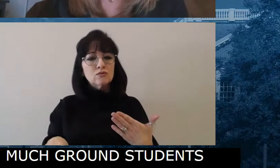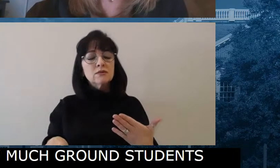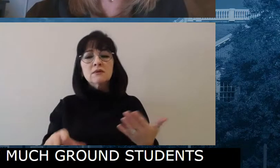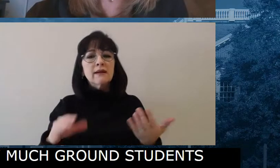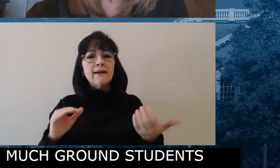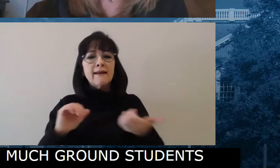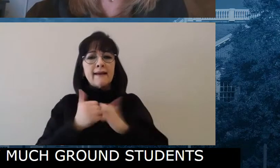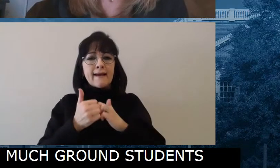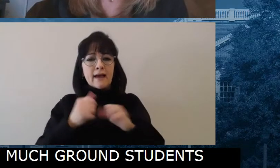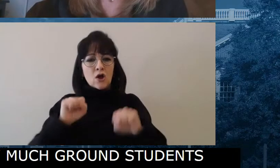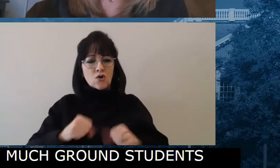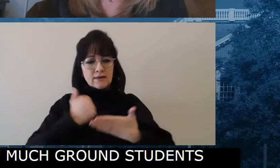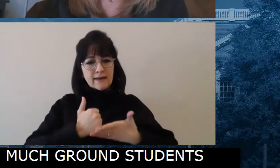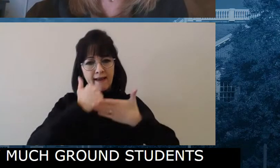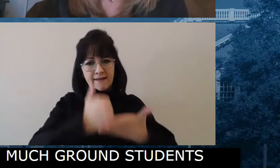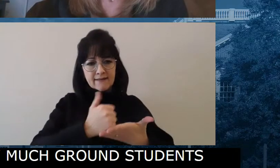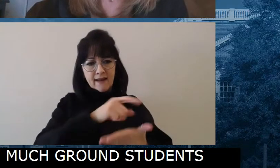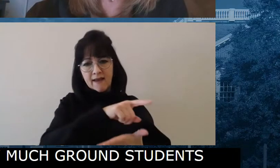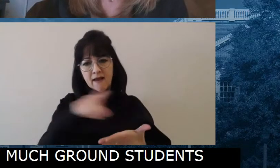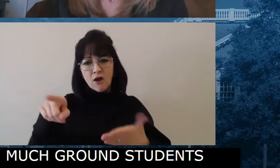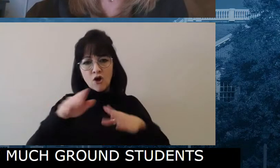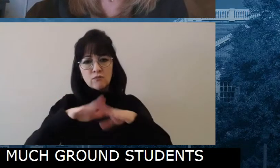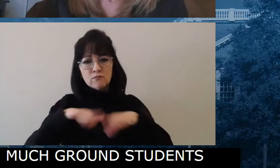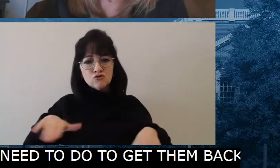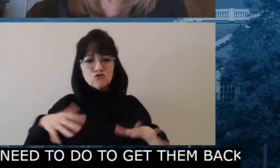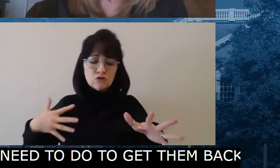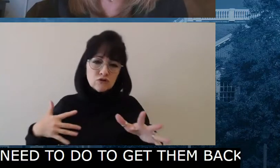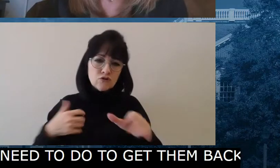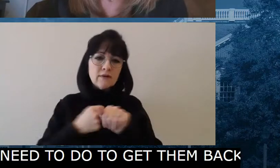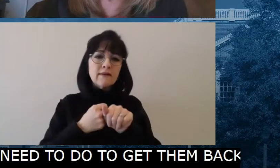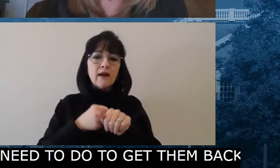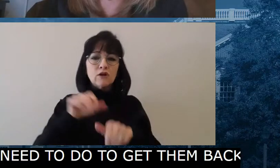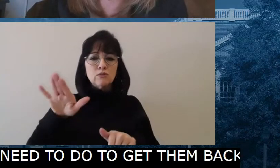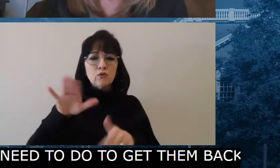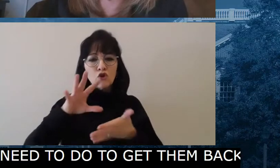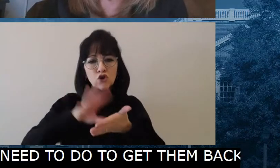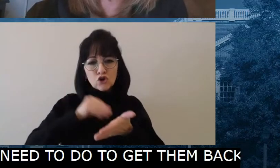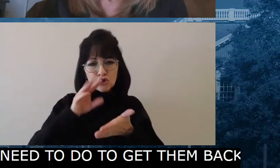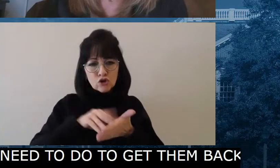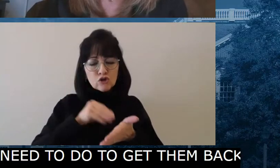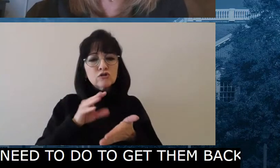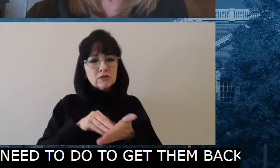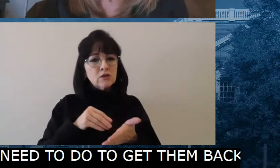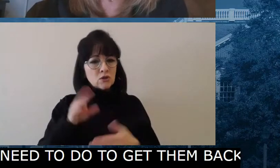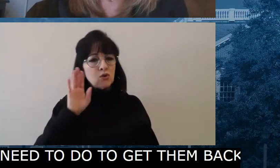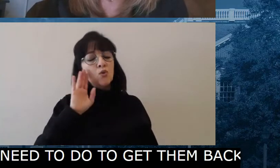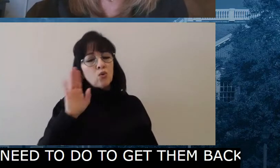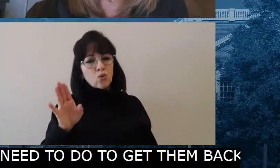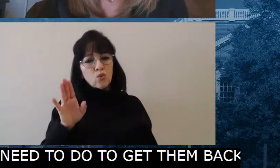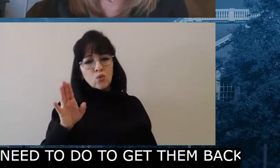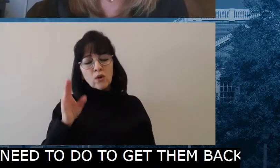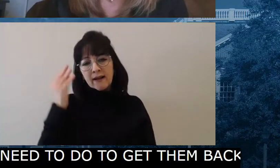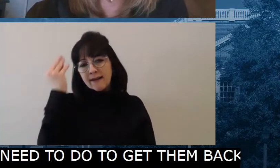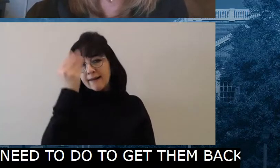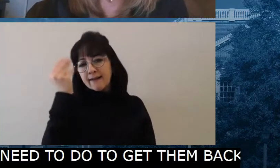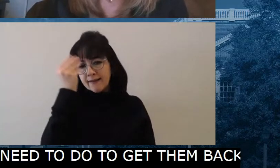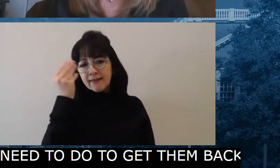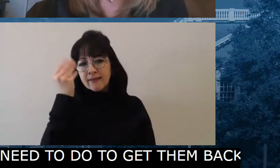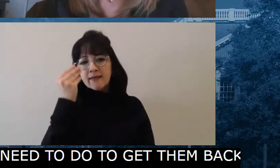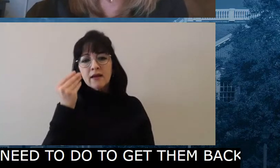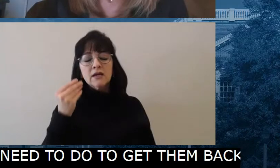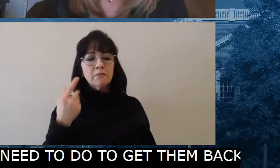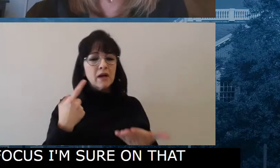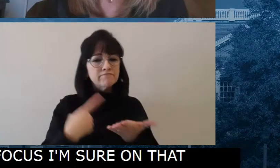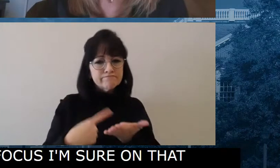pace. There's going to be a focus, I'm sure, on that remedial work. A lot of talk